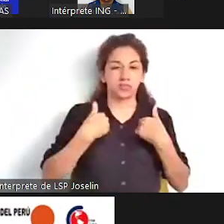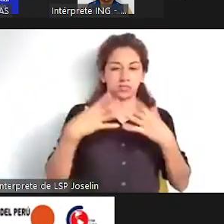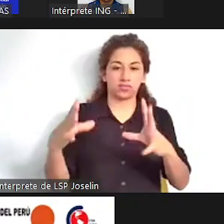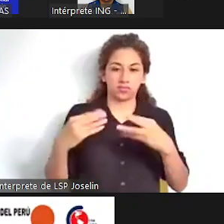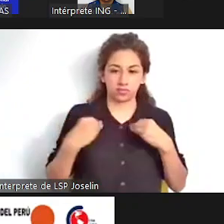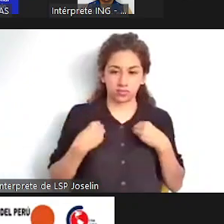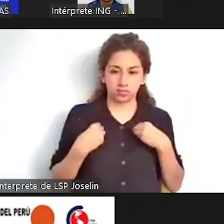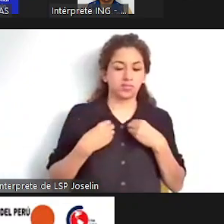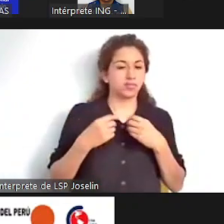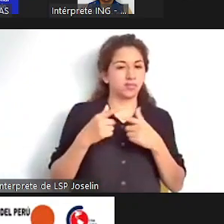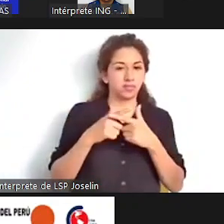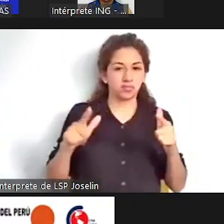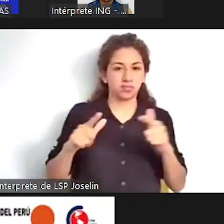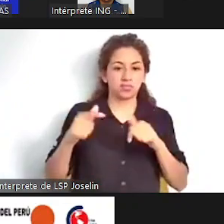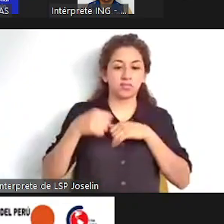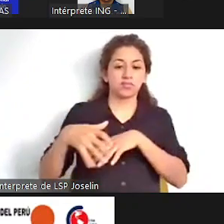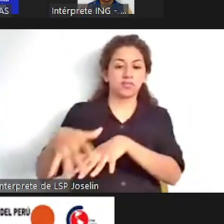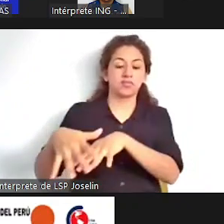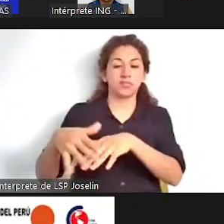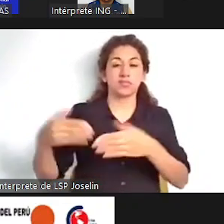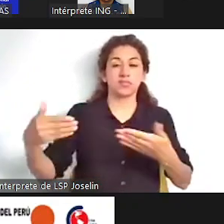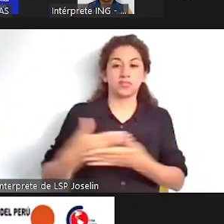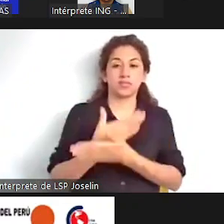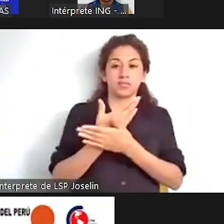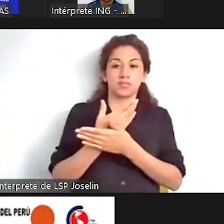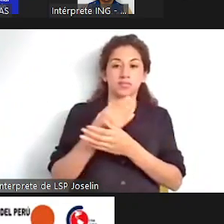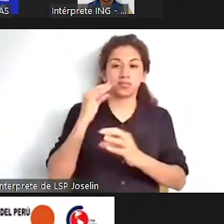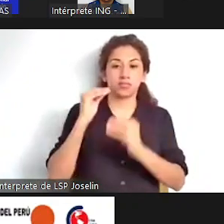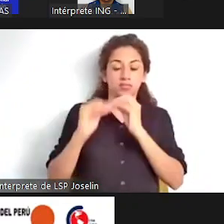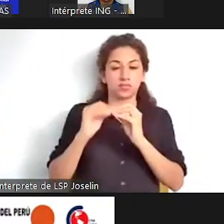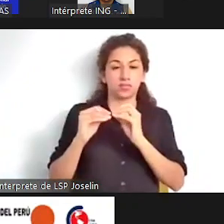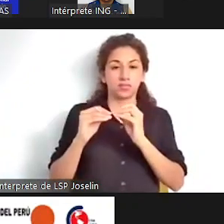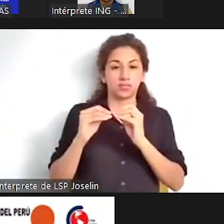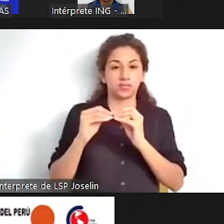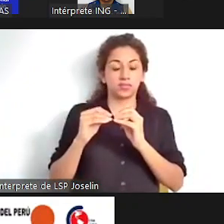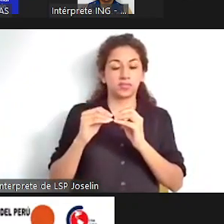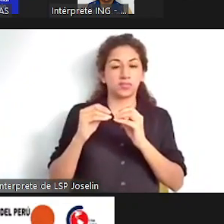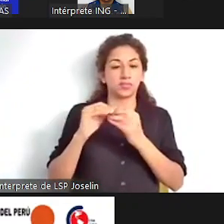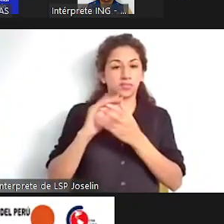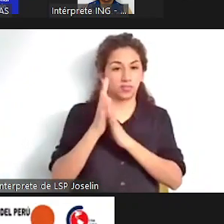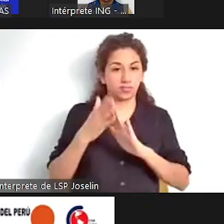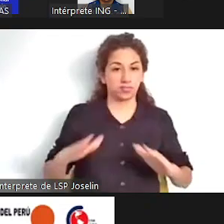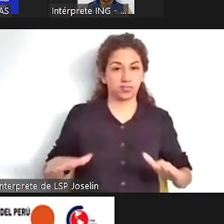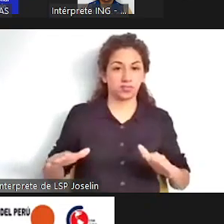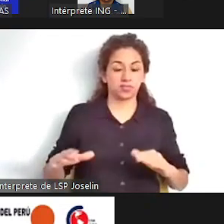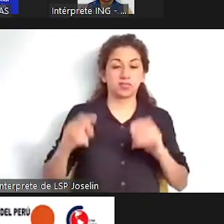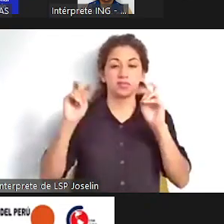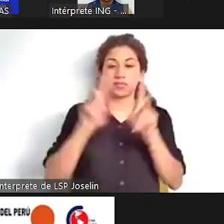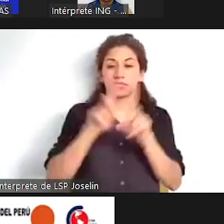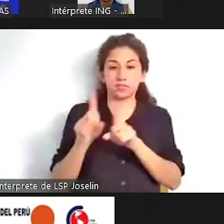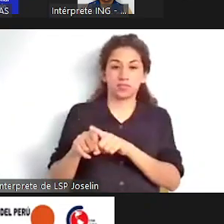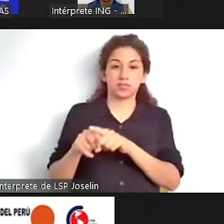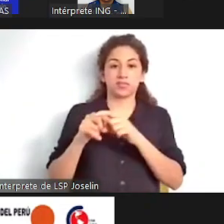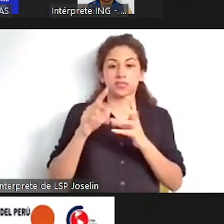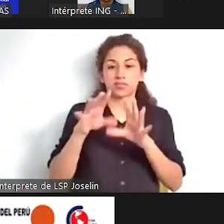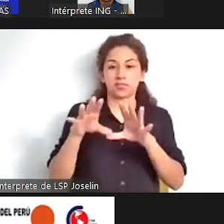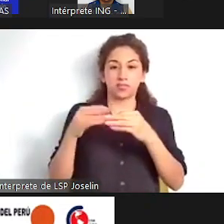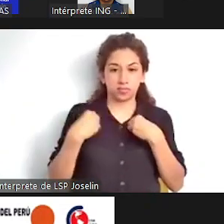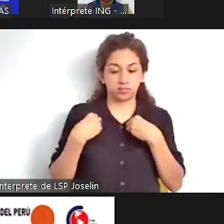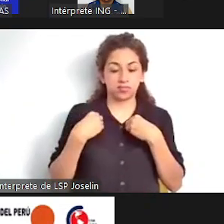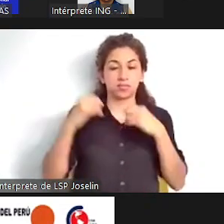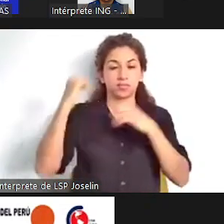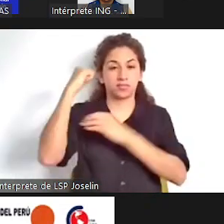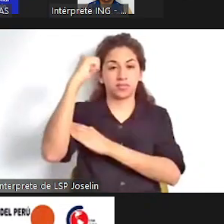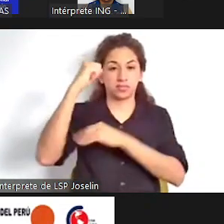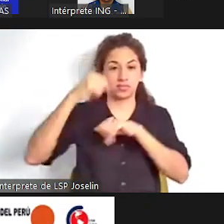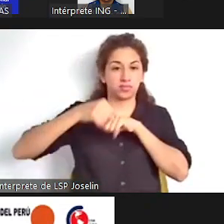the unionizing freedom that promotes collective bargaining as news methods of specific resolve